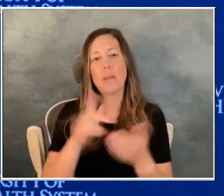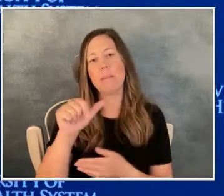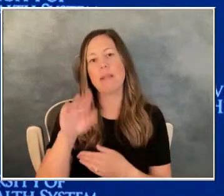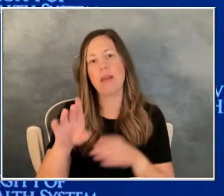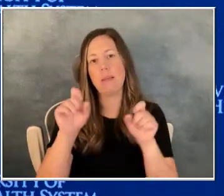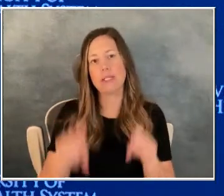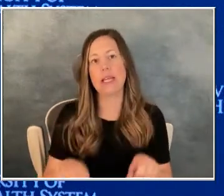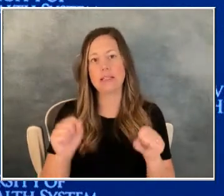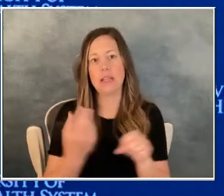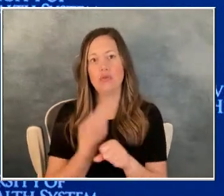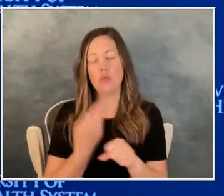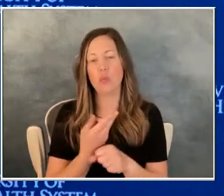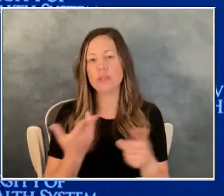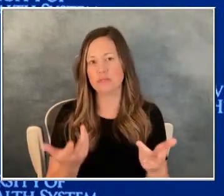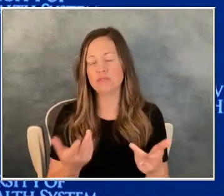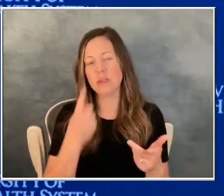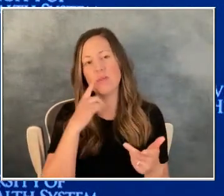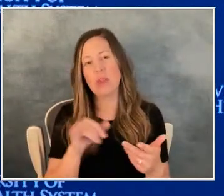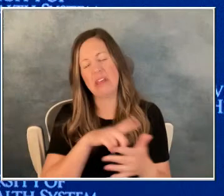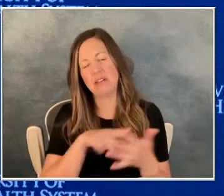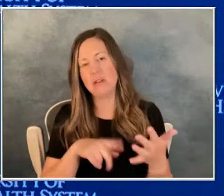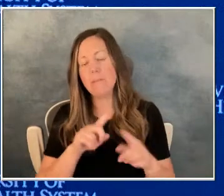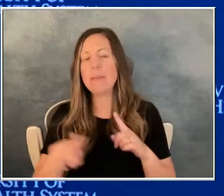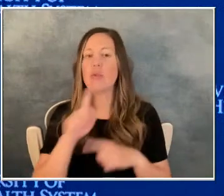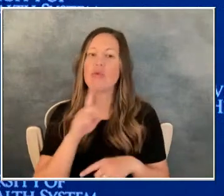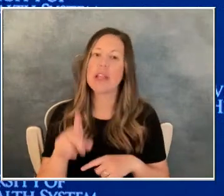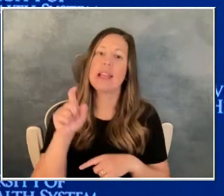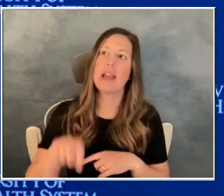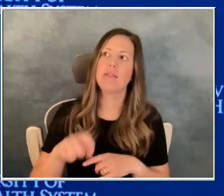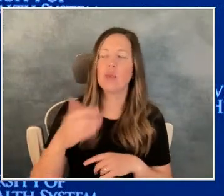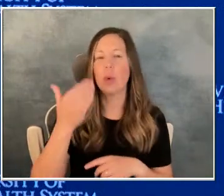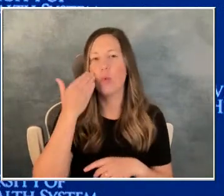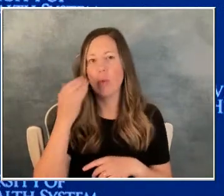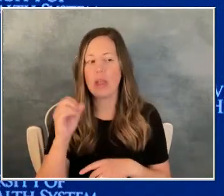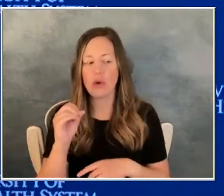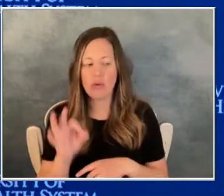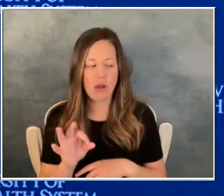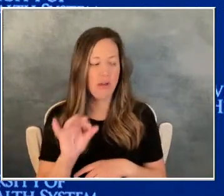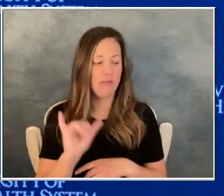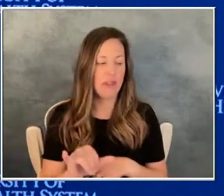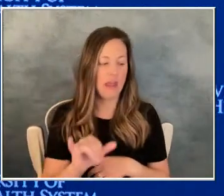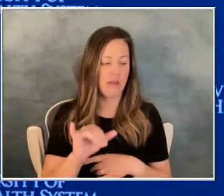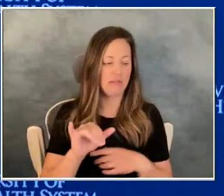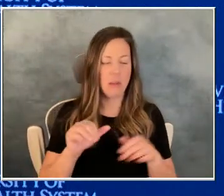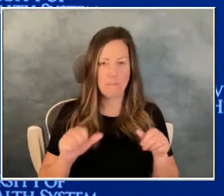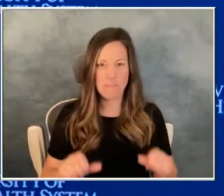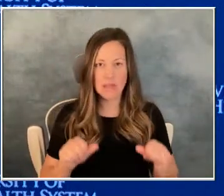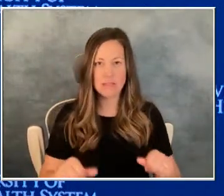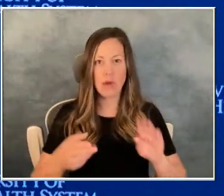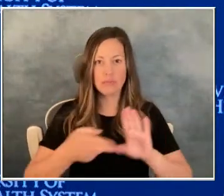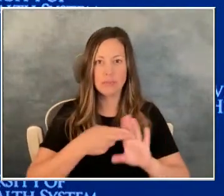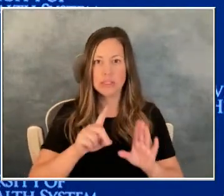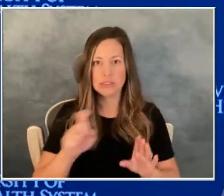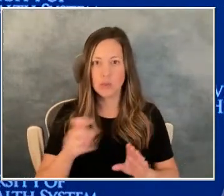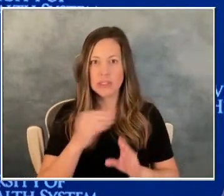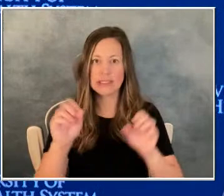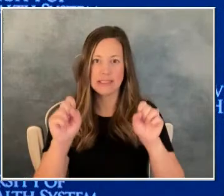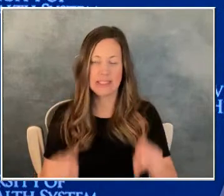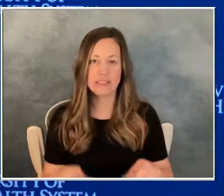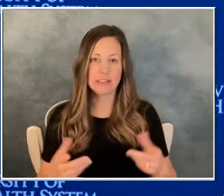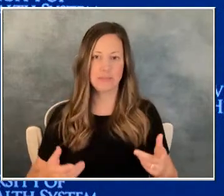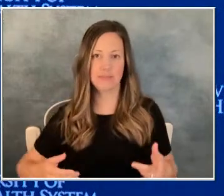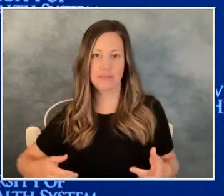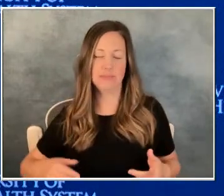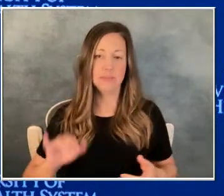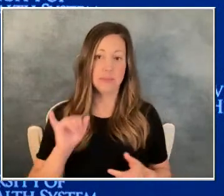use as well. But I think it's really being aware of that possible diagnosis and testing for it. If we are able to